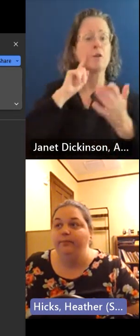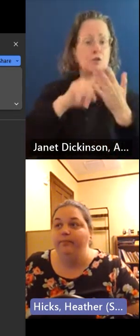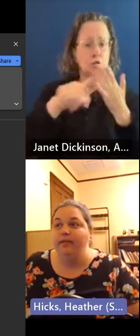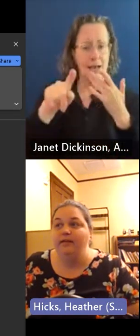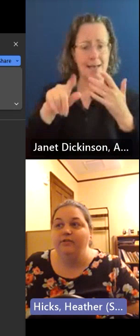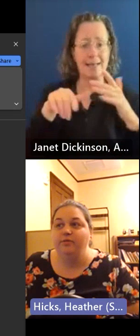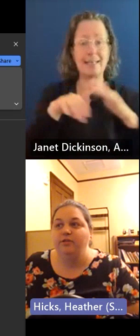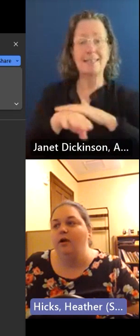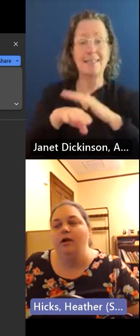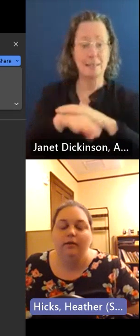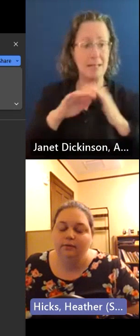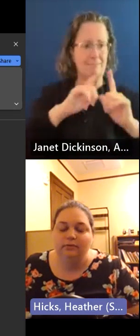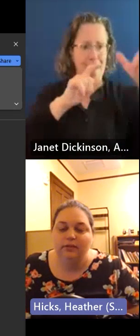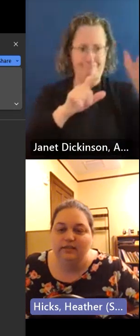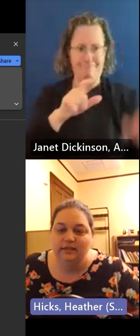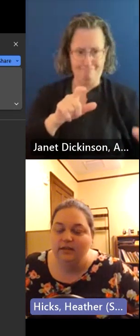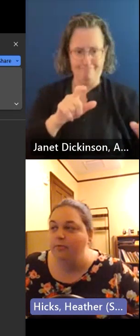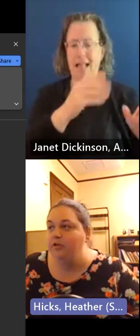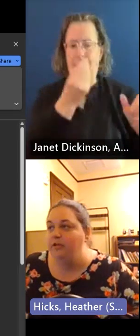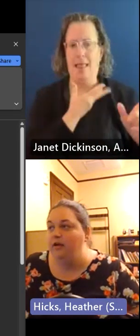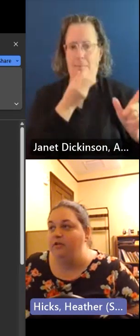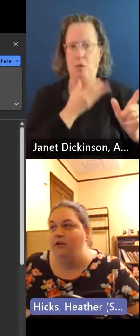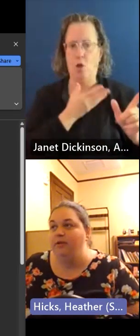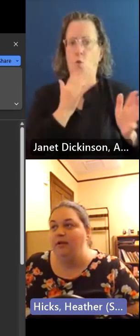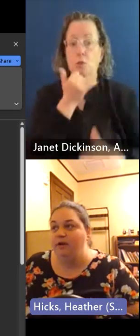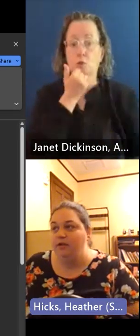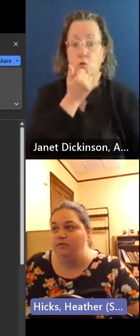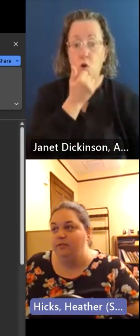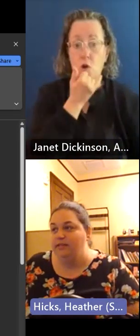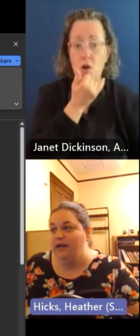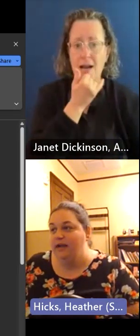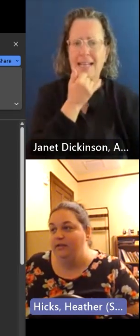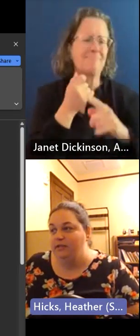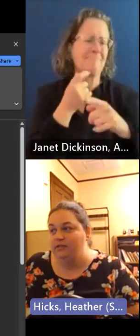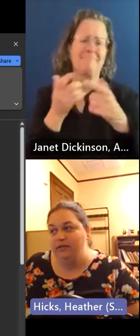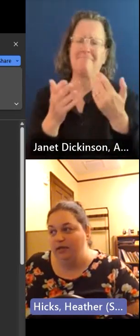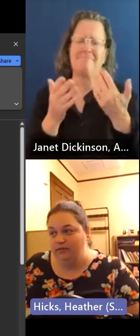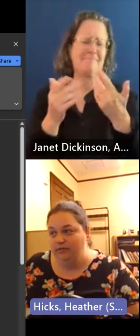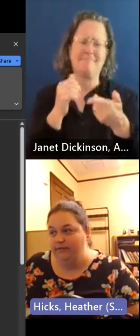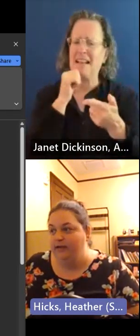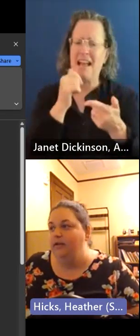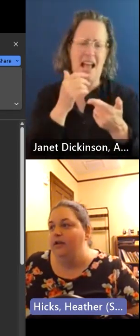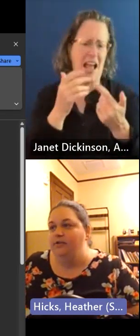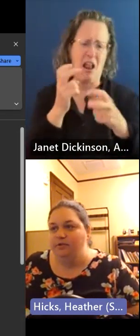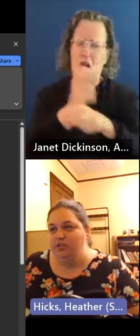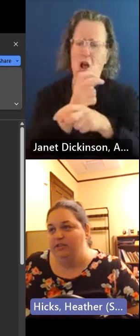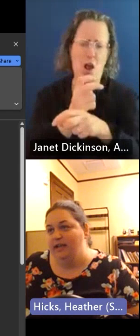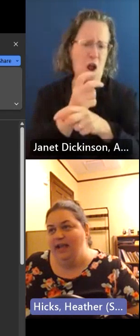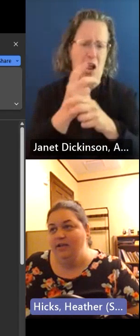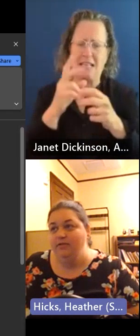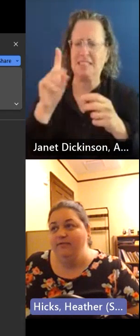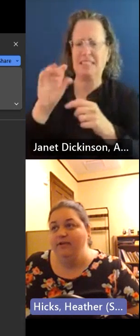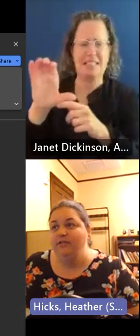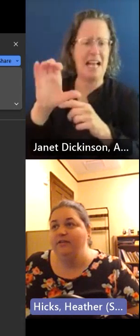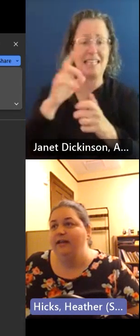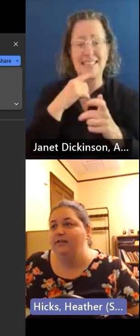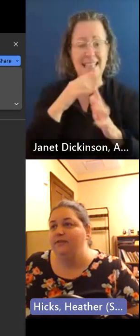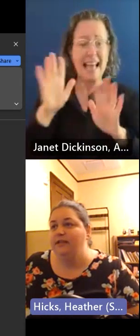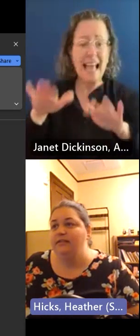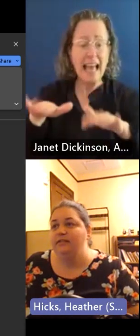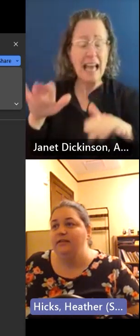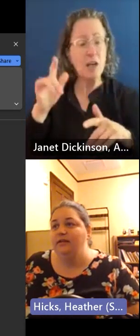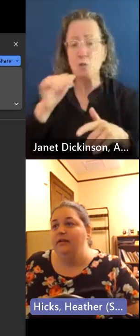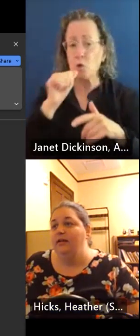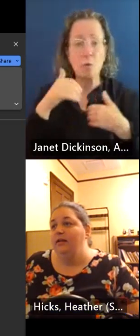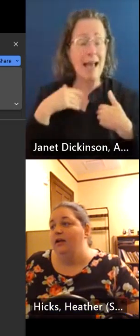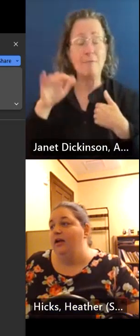panel that tells you what's wrong. This is not a particularly hard document. I've already used my styles. The colors are fine. So it's just saying, hey, you don't have altered text